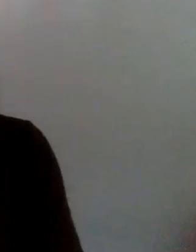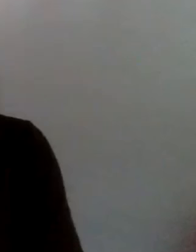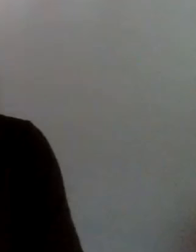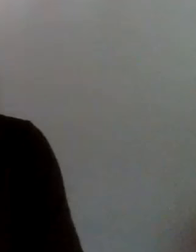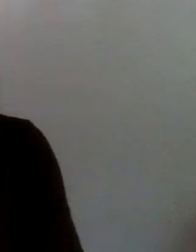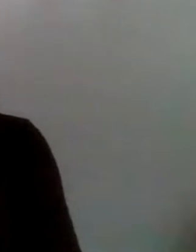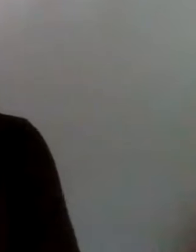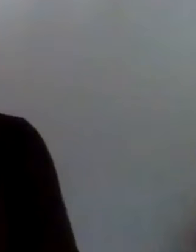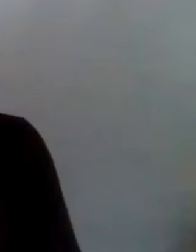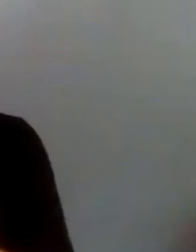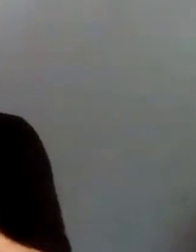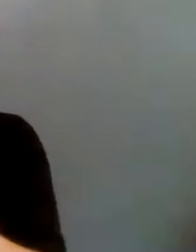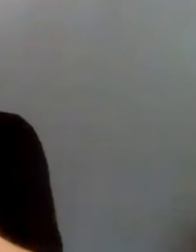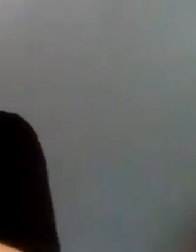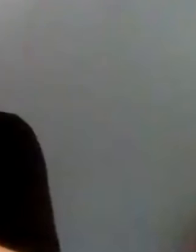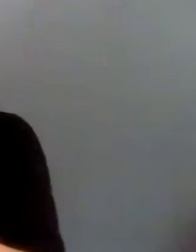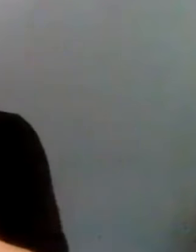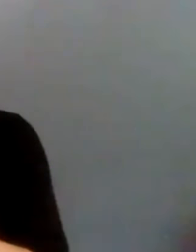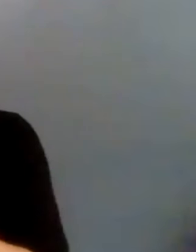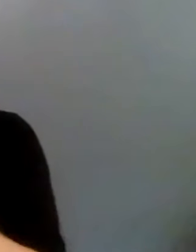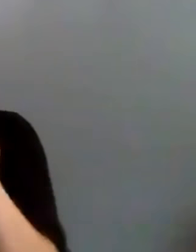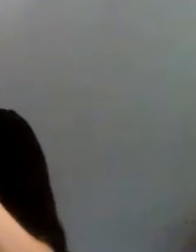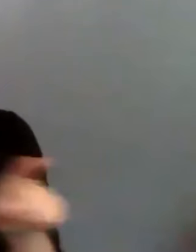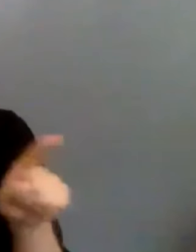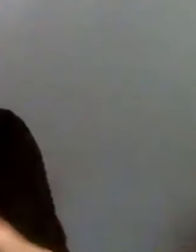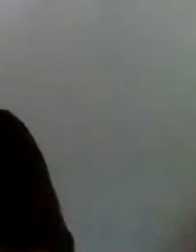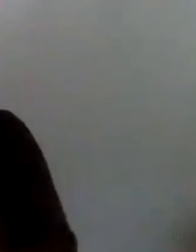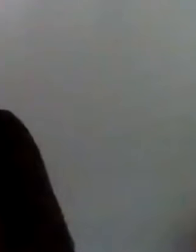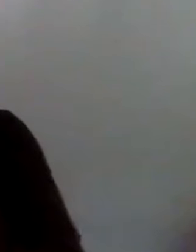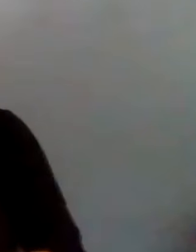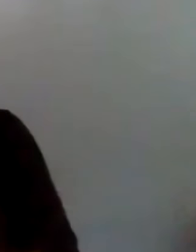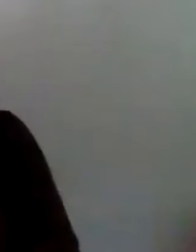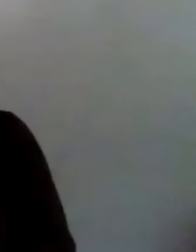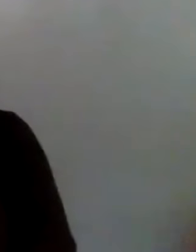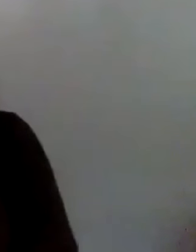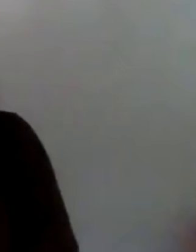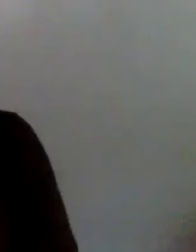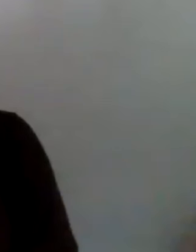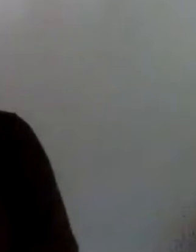it along to people. And I appreciate you